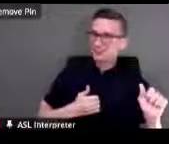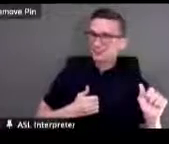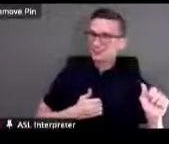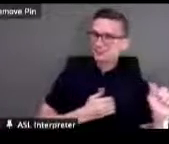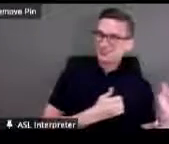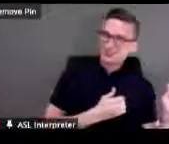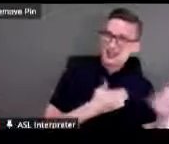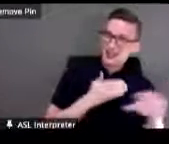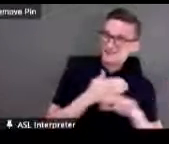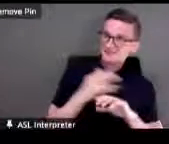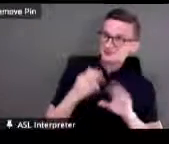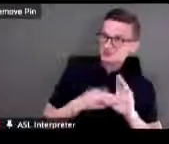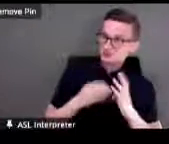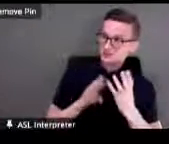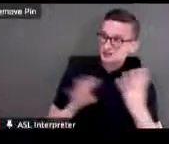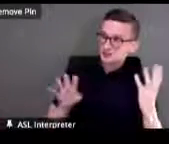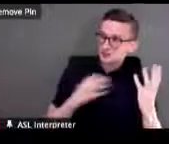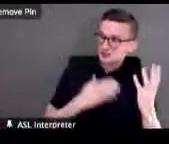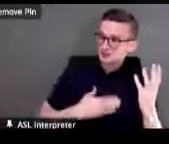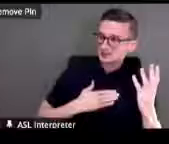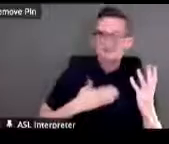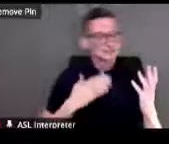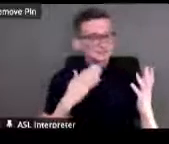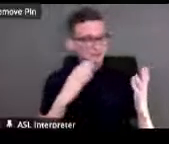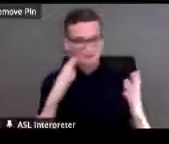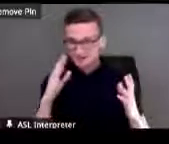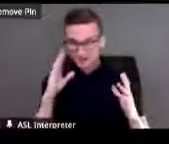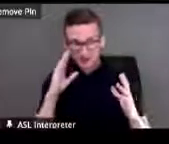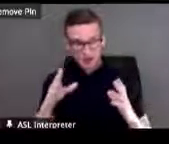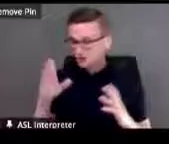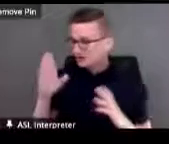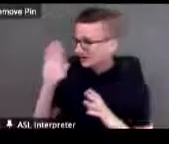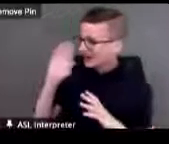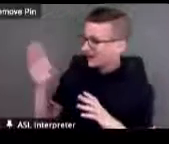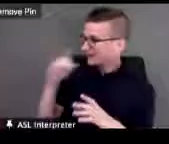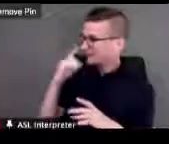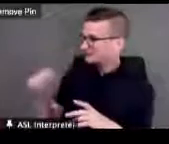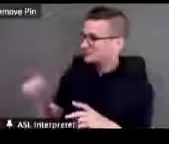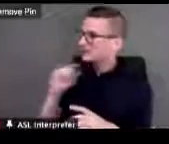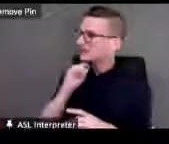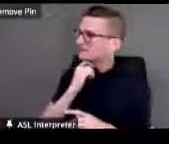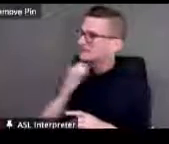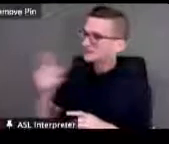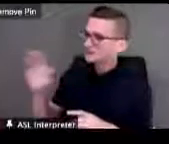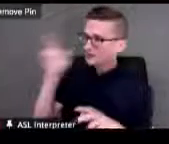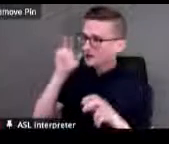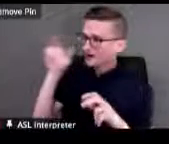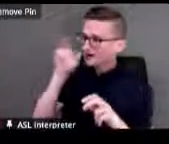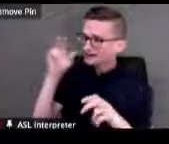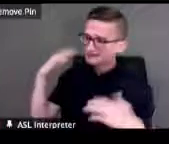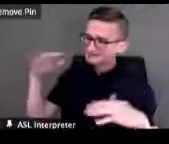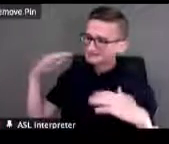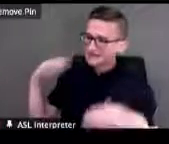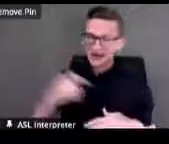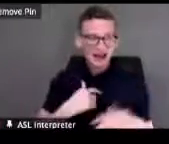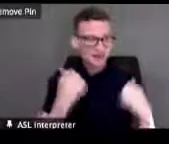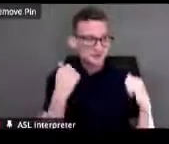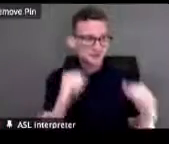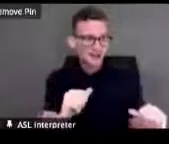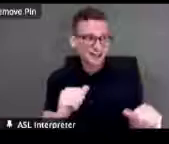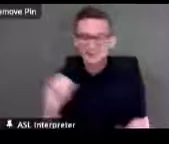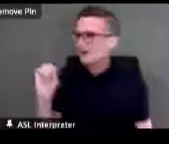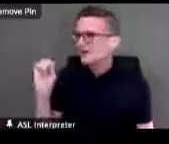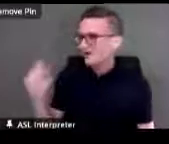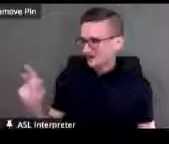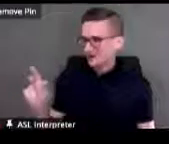Hello? Hi, will you please mute your live stream audio? I'm trying. Oh, okay.